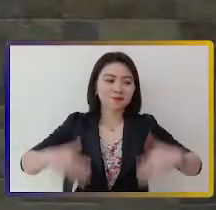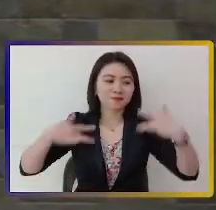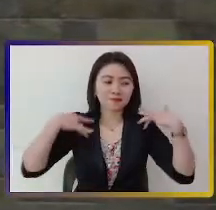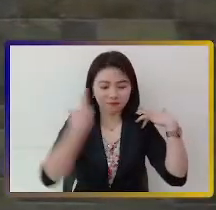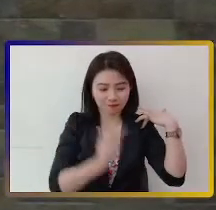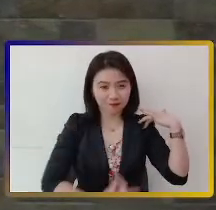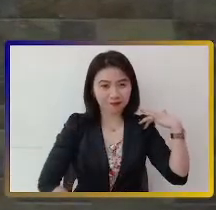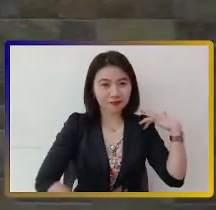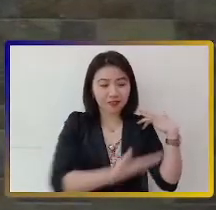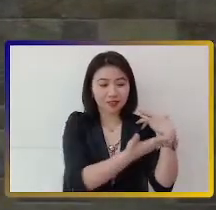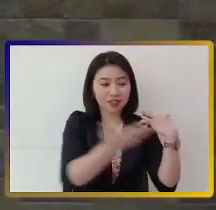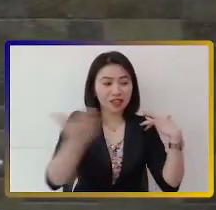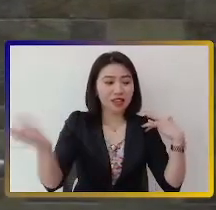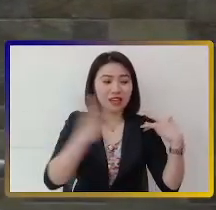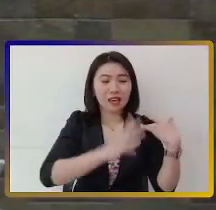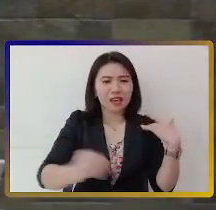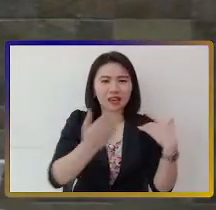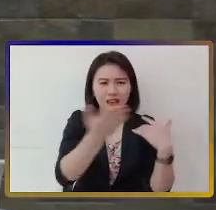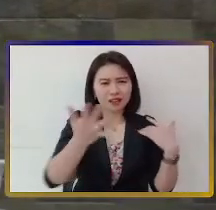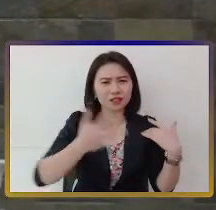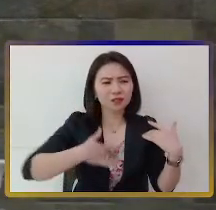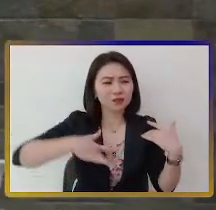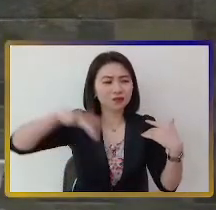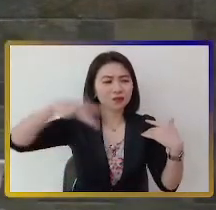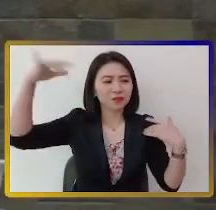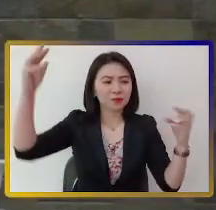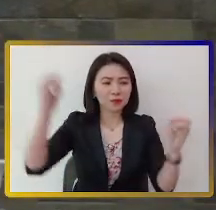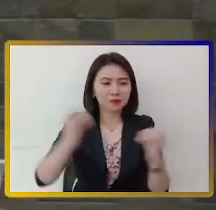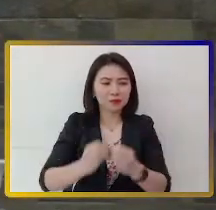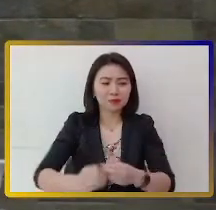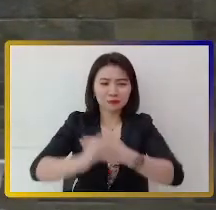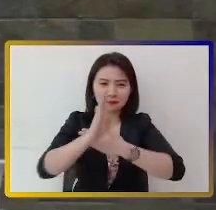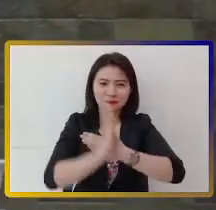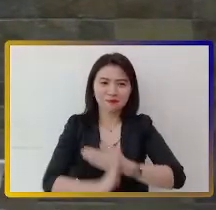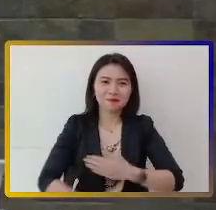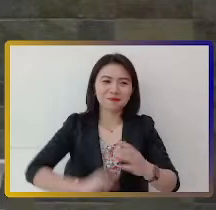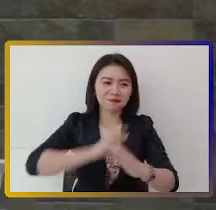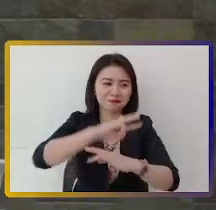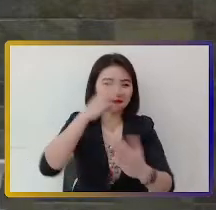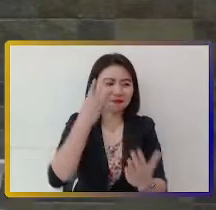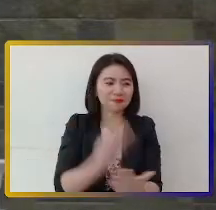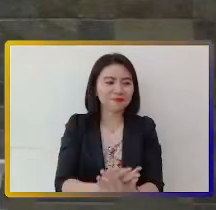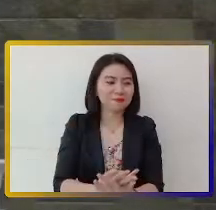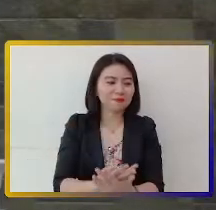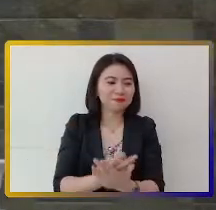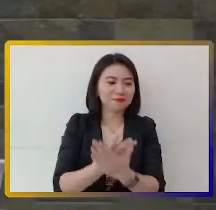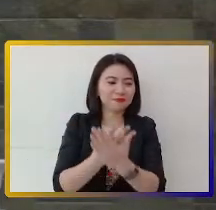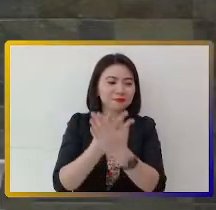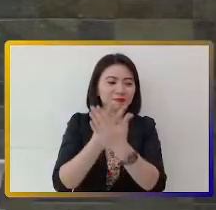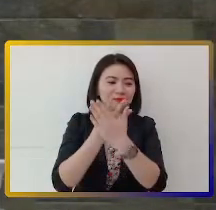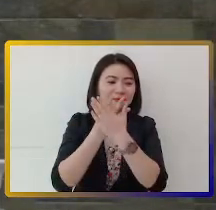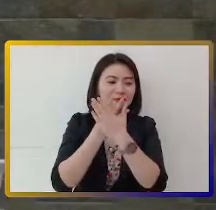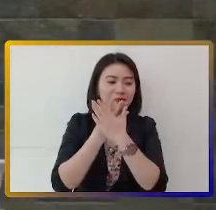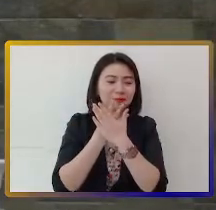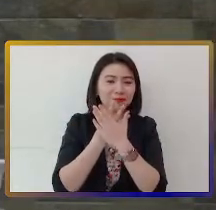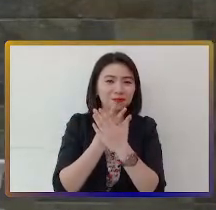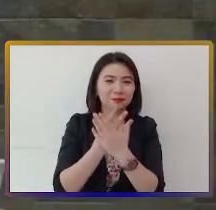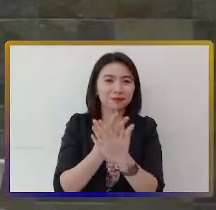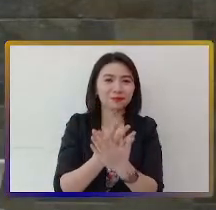life gets you down and you feel more broken than